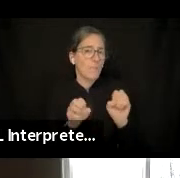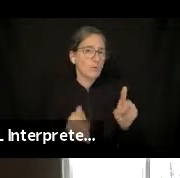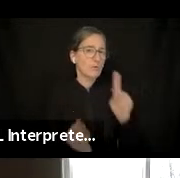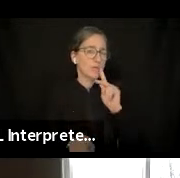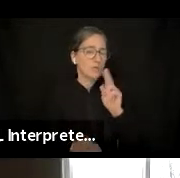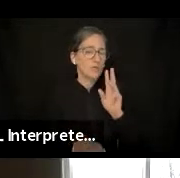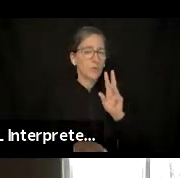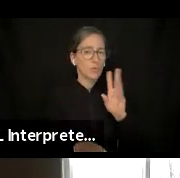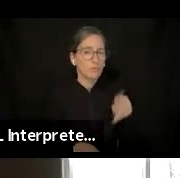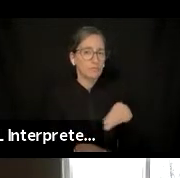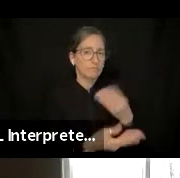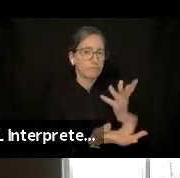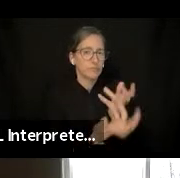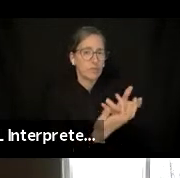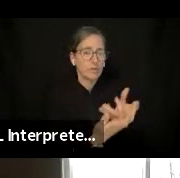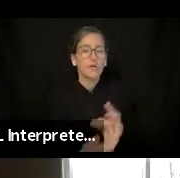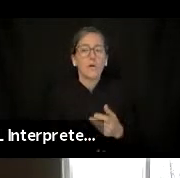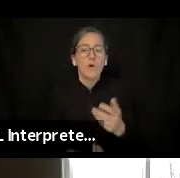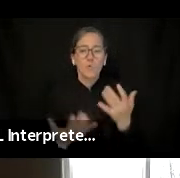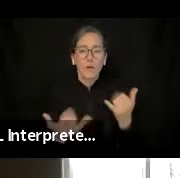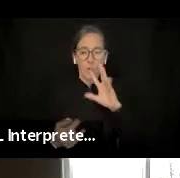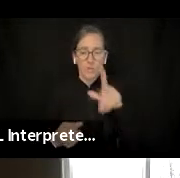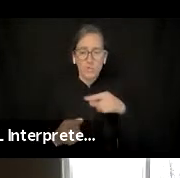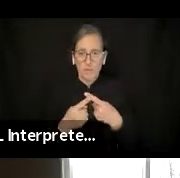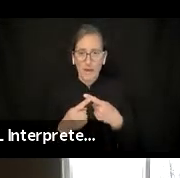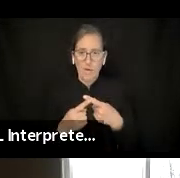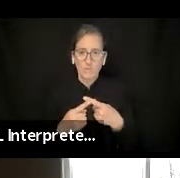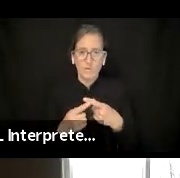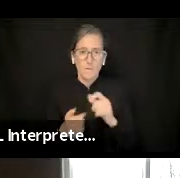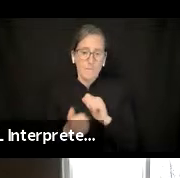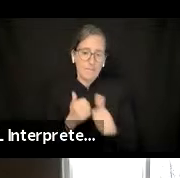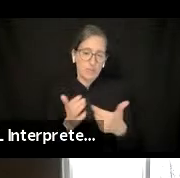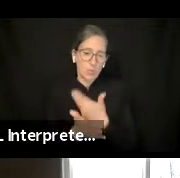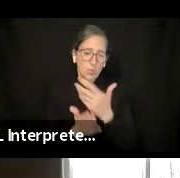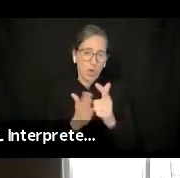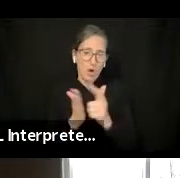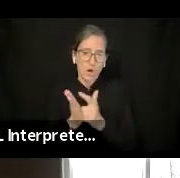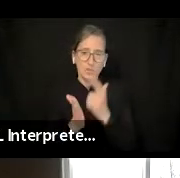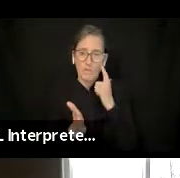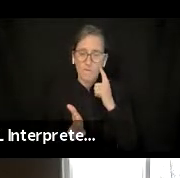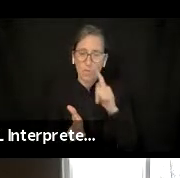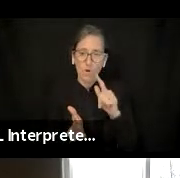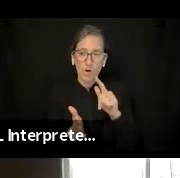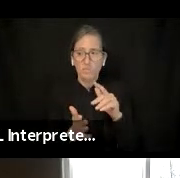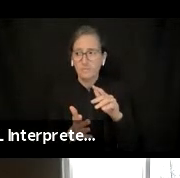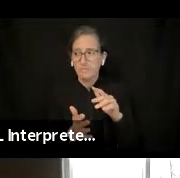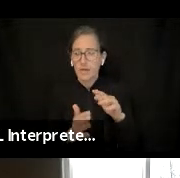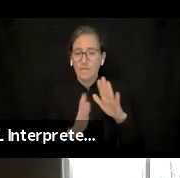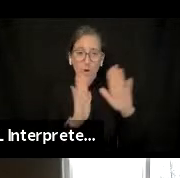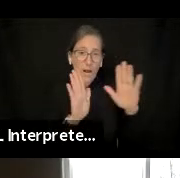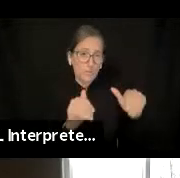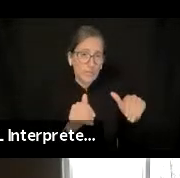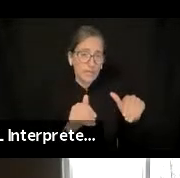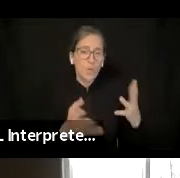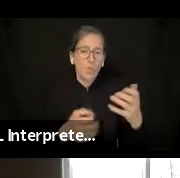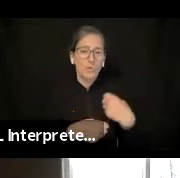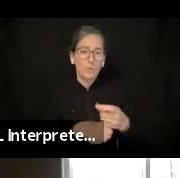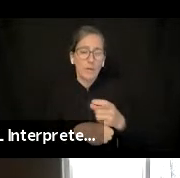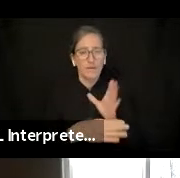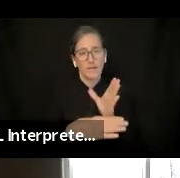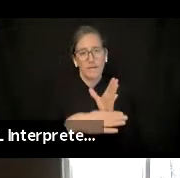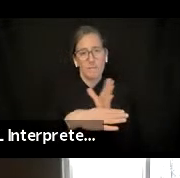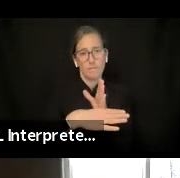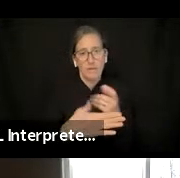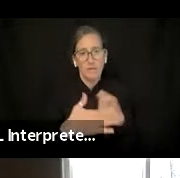now, we're talking about some legislation around housing to make middle housing more available in our